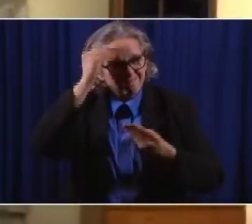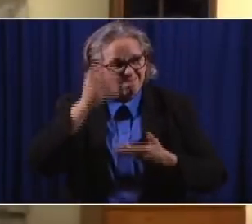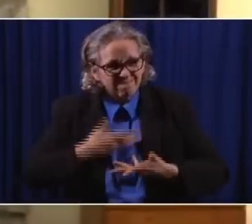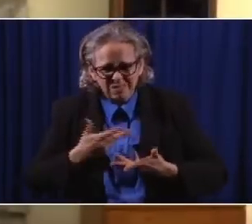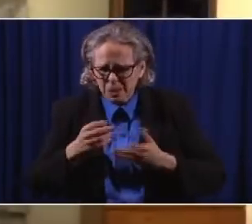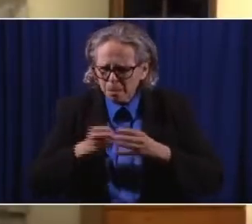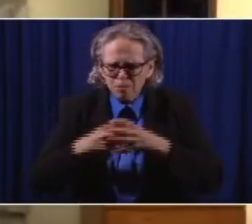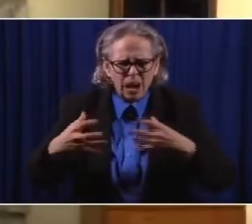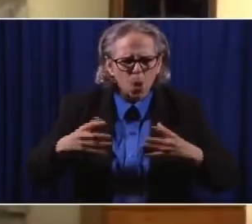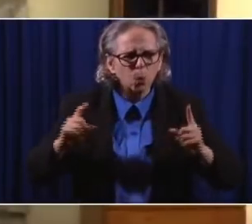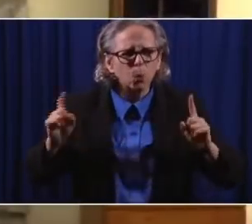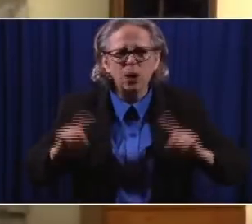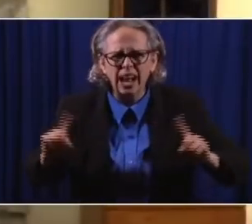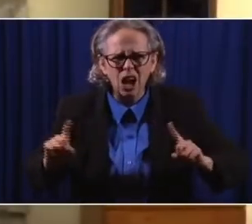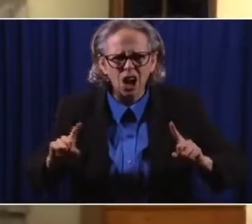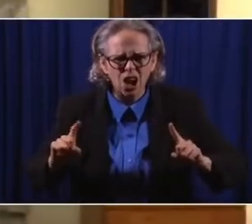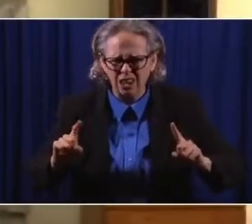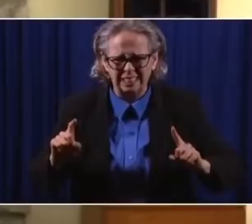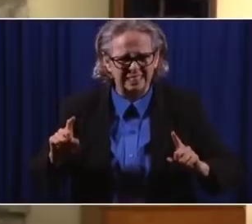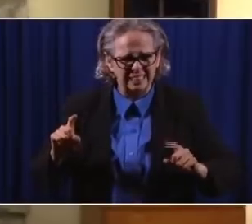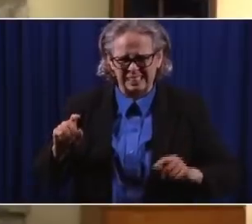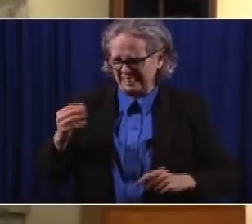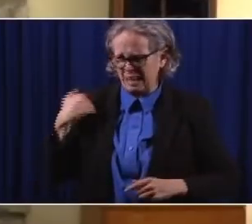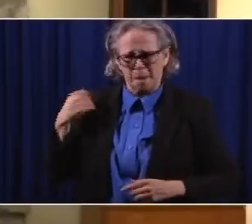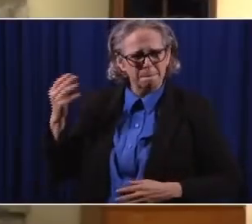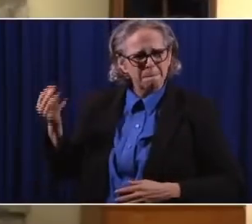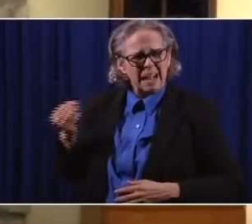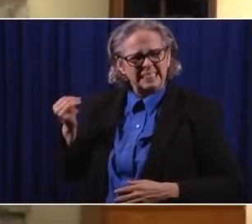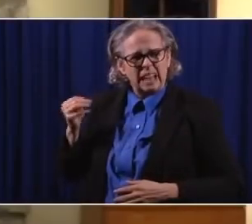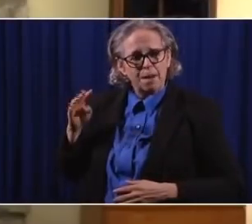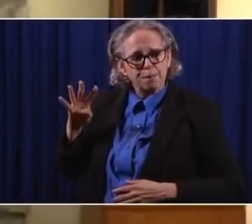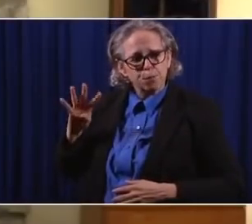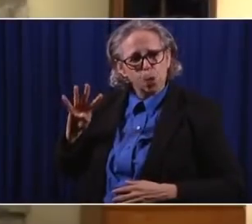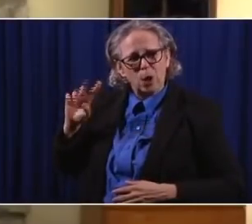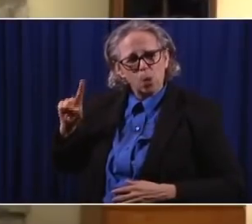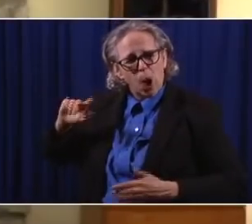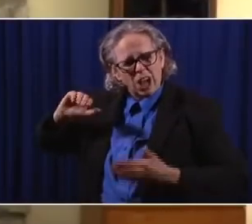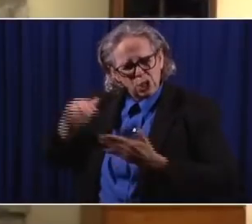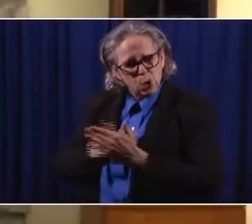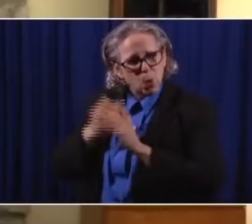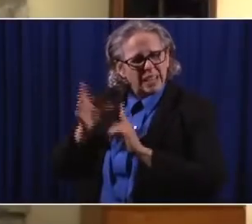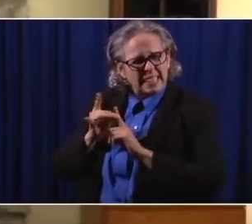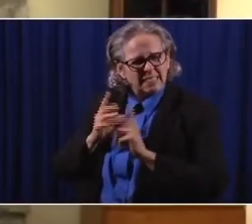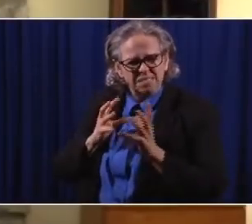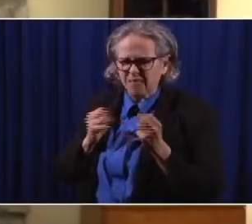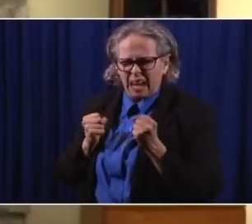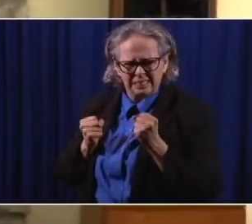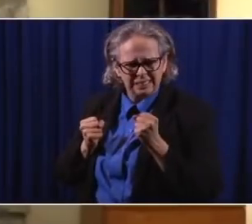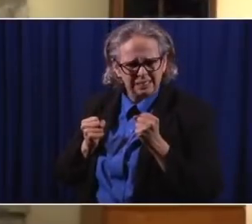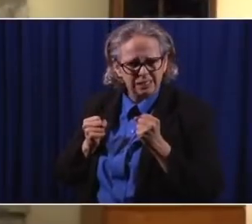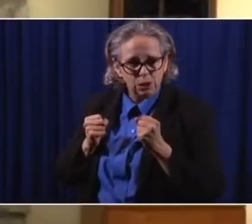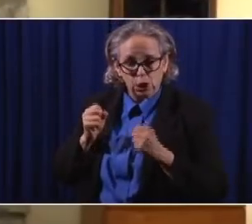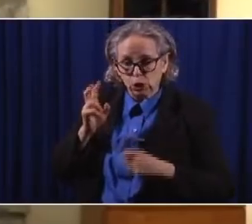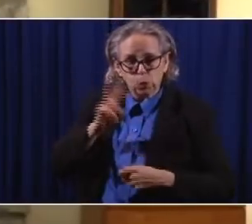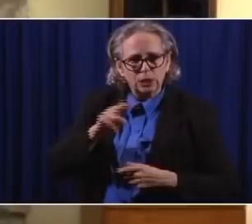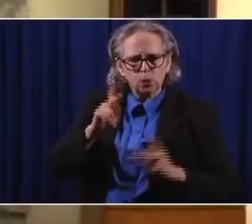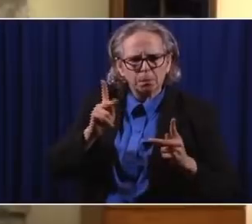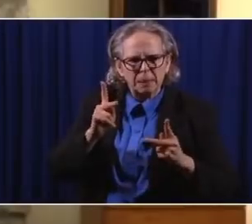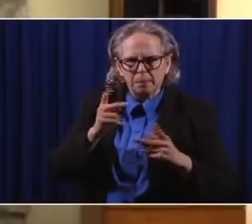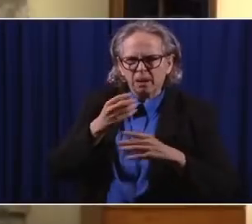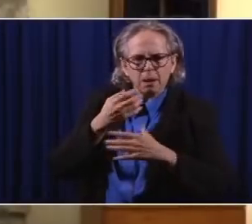number of cases on Monday, 41 new cases on Monday. 22 residents are hospitalized, at least 3 are on